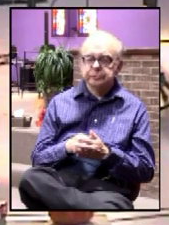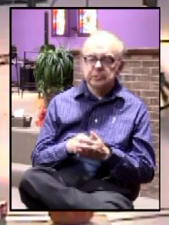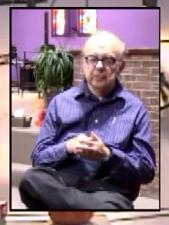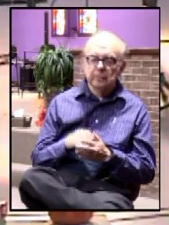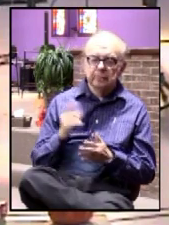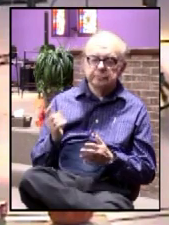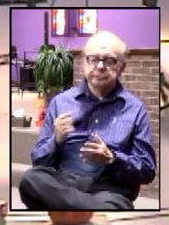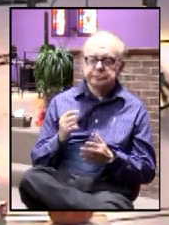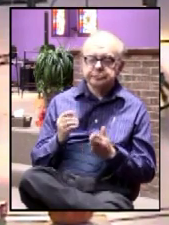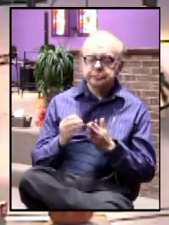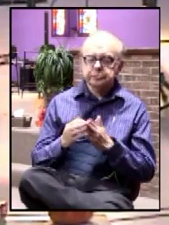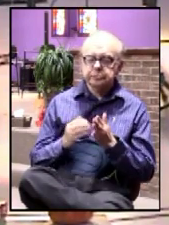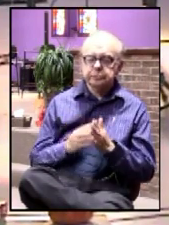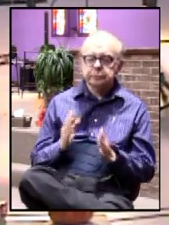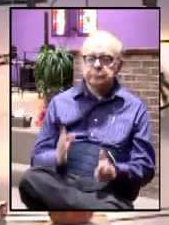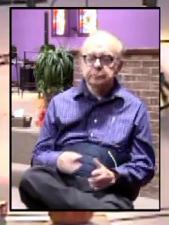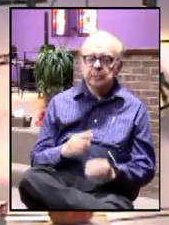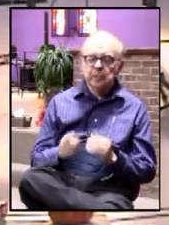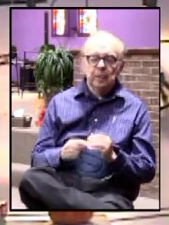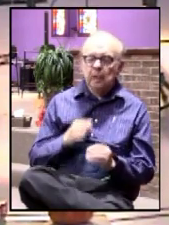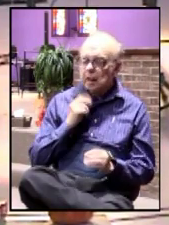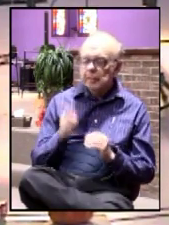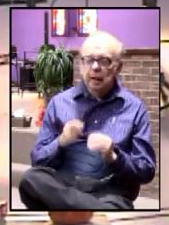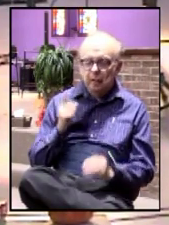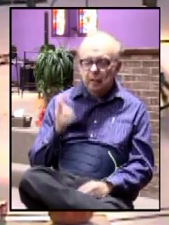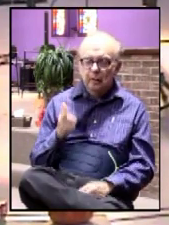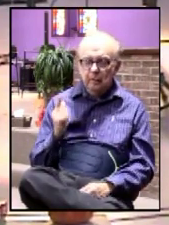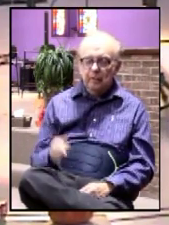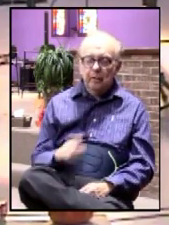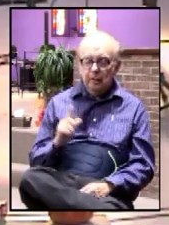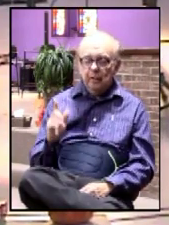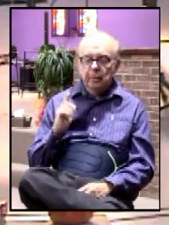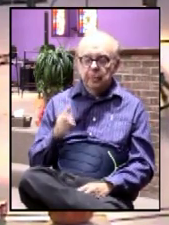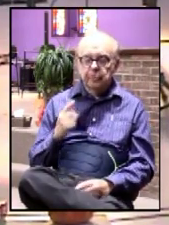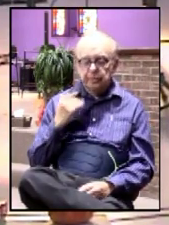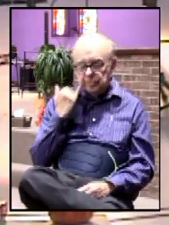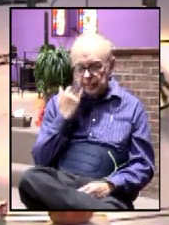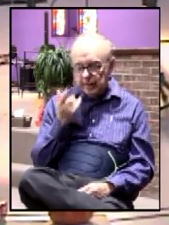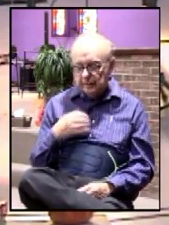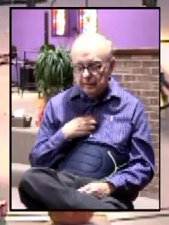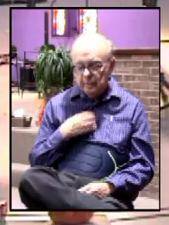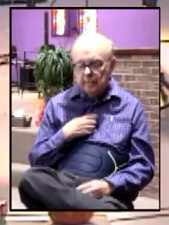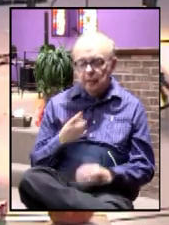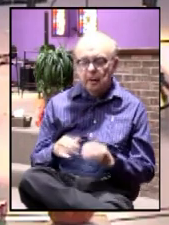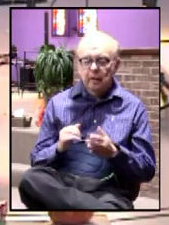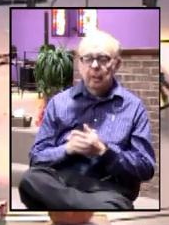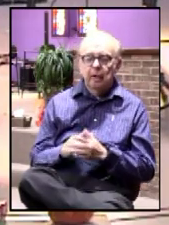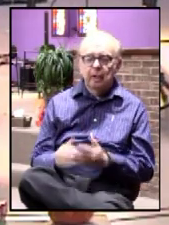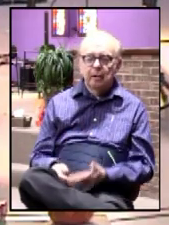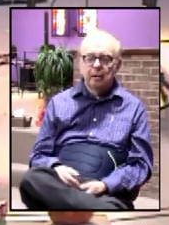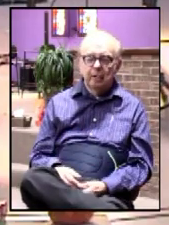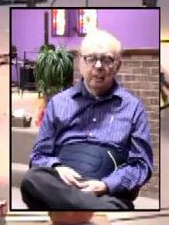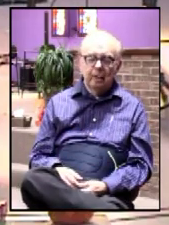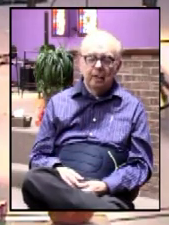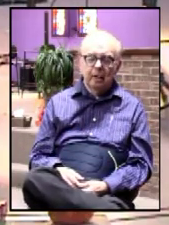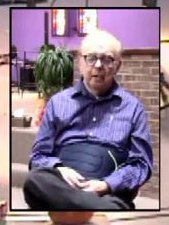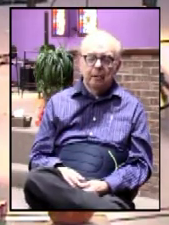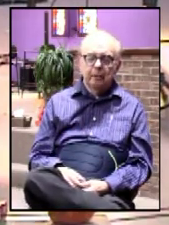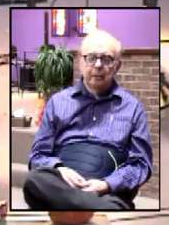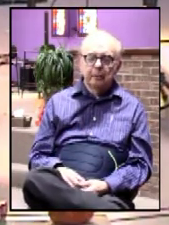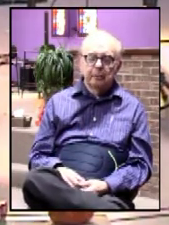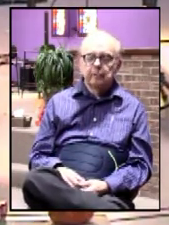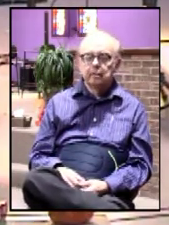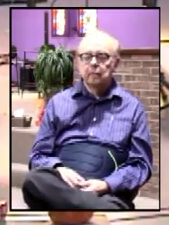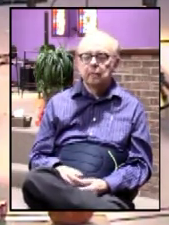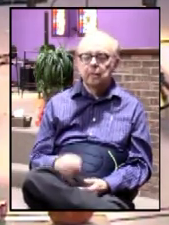and that you're only the messenger, so don't shoot them. Don't shoot you. If they got a complaint with that, they can make an appointment and come